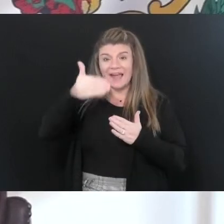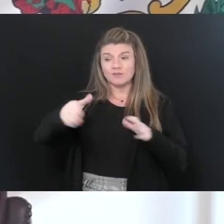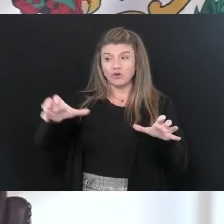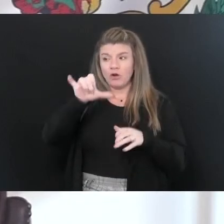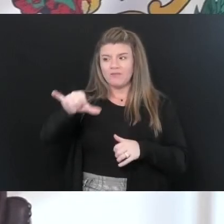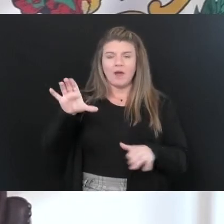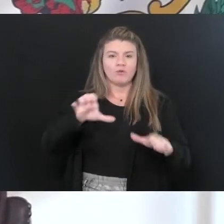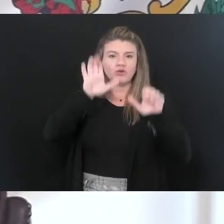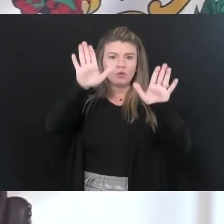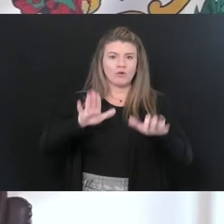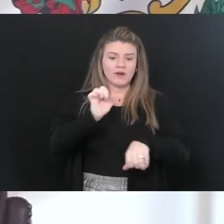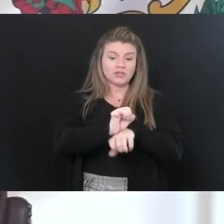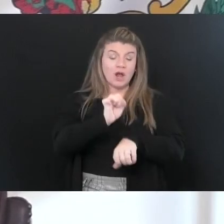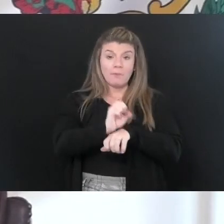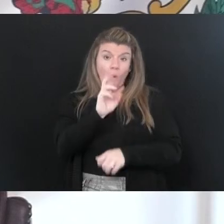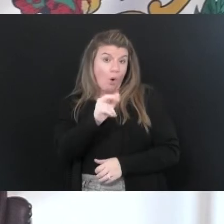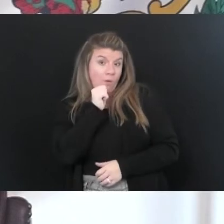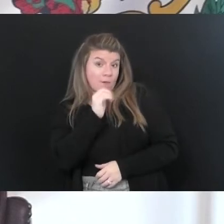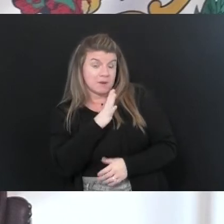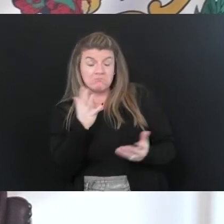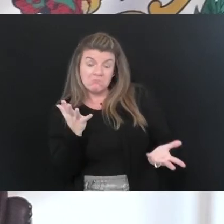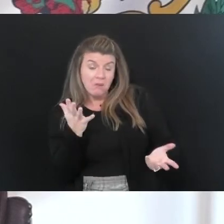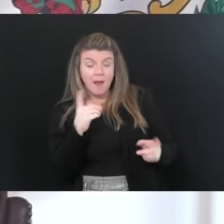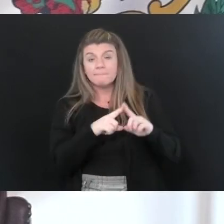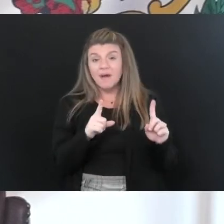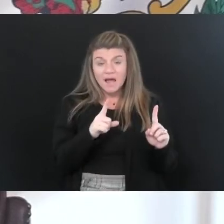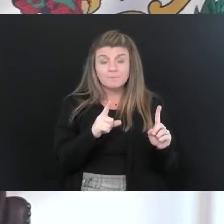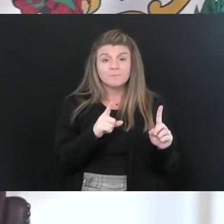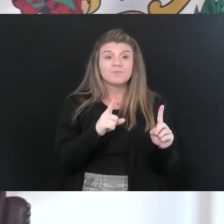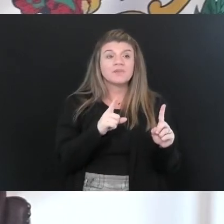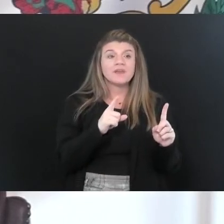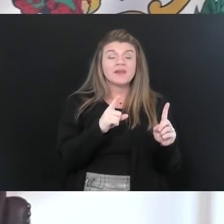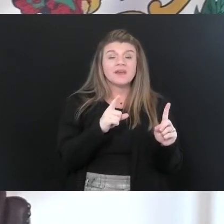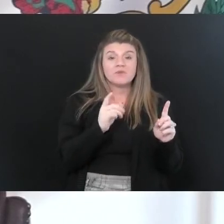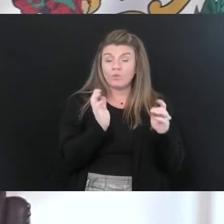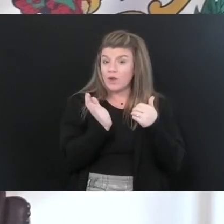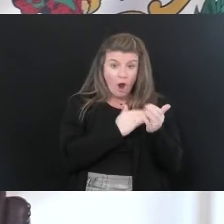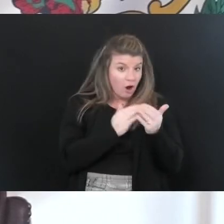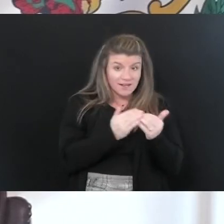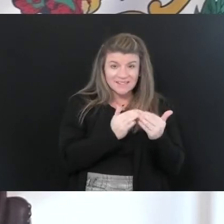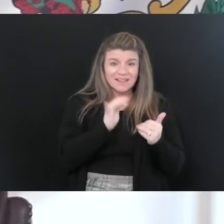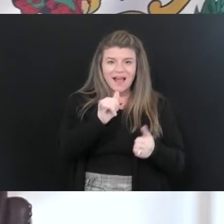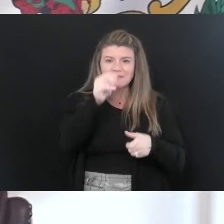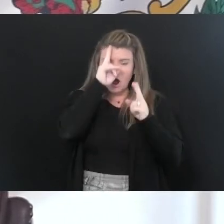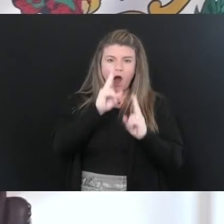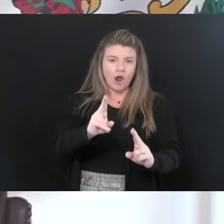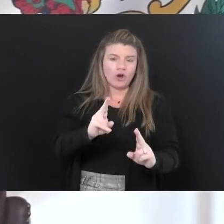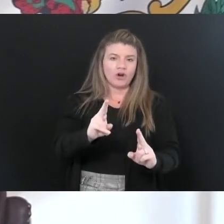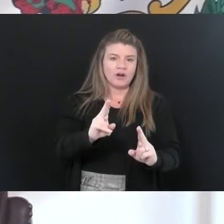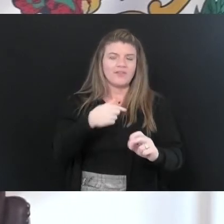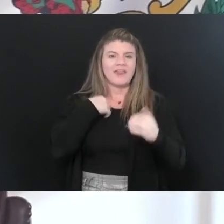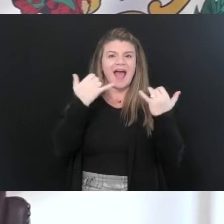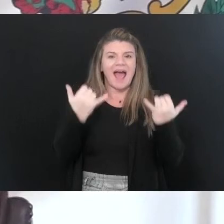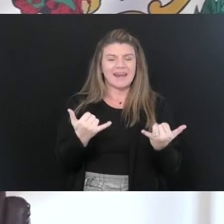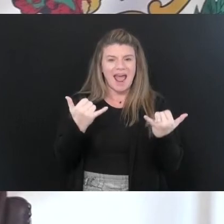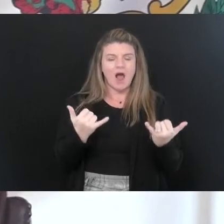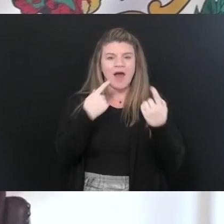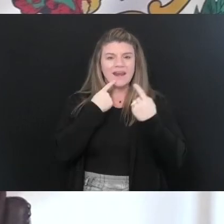well, or the young lady. But nevertheless, what an honor it is that I